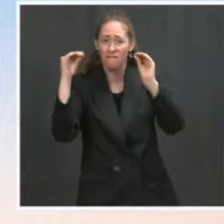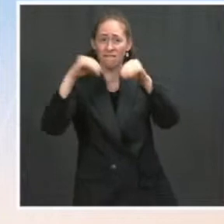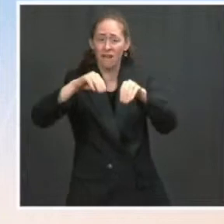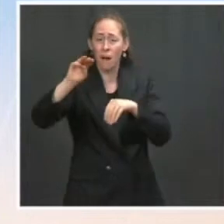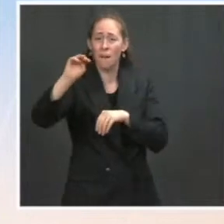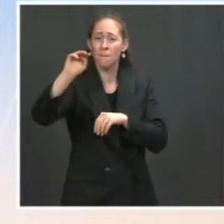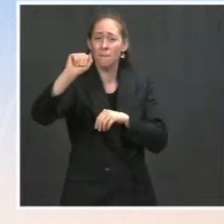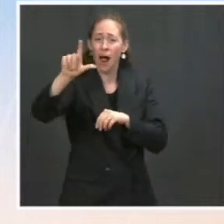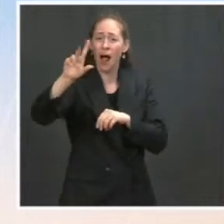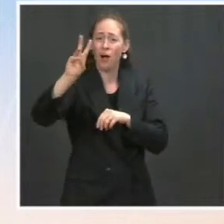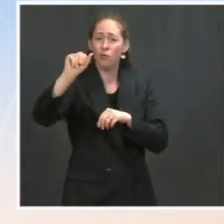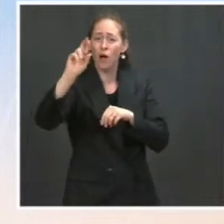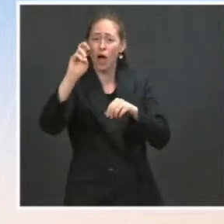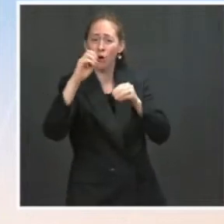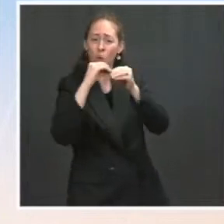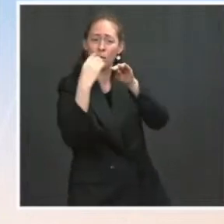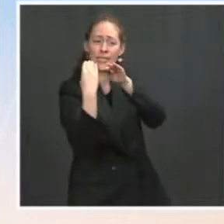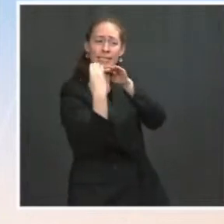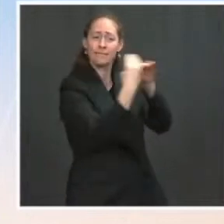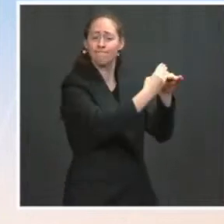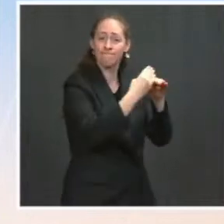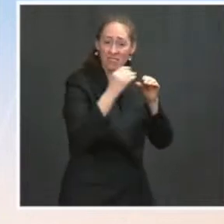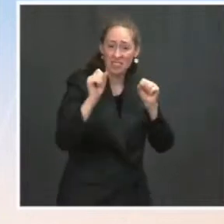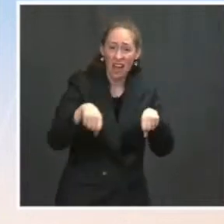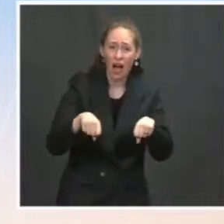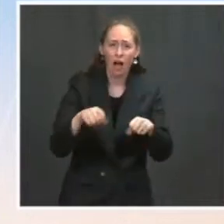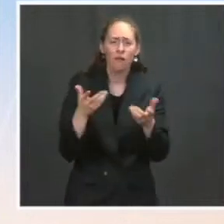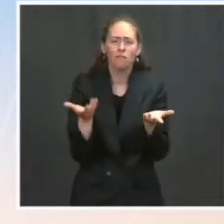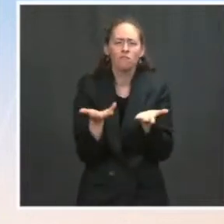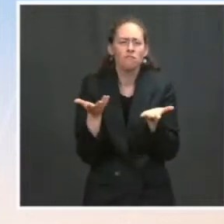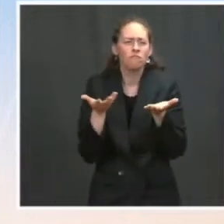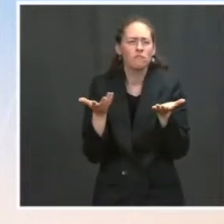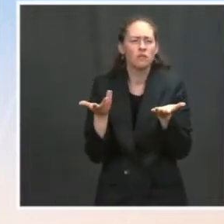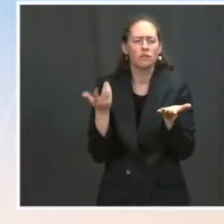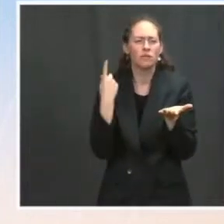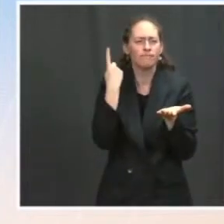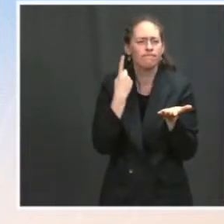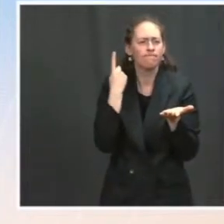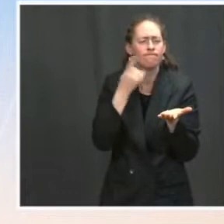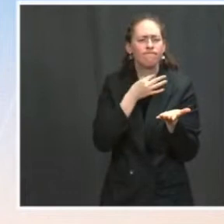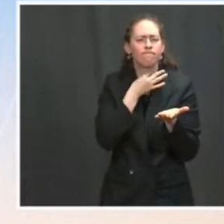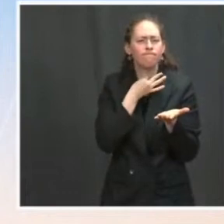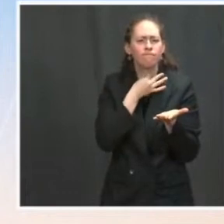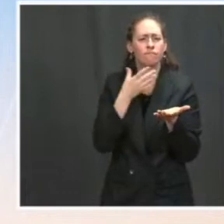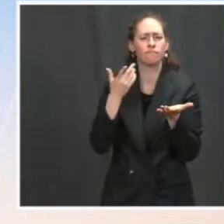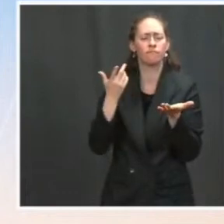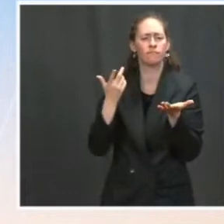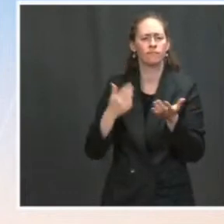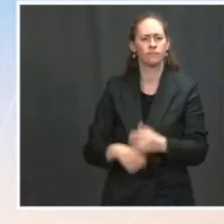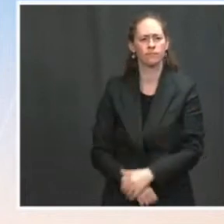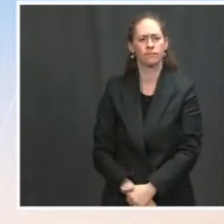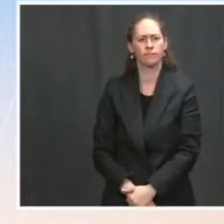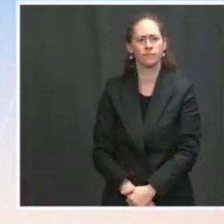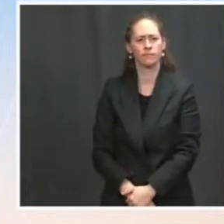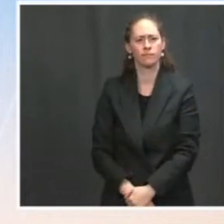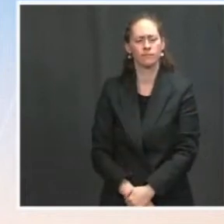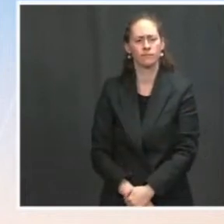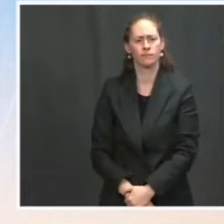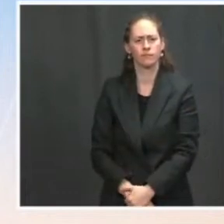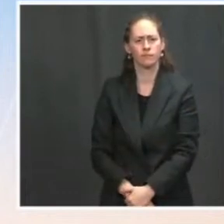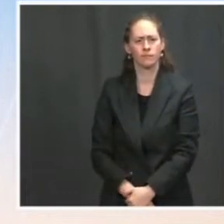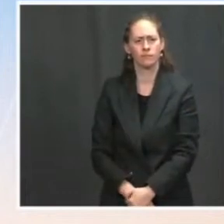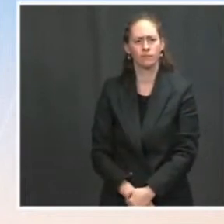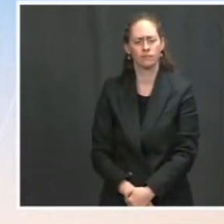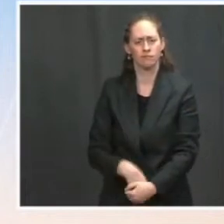the early parts of the investigation that there was malware on the IT side that could be moved to operational? Was